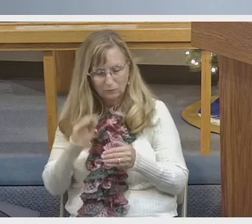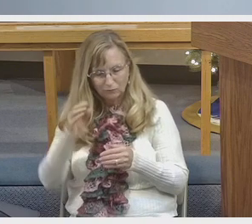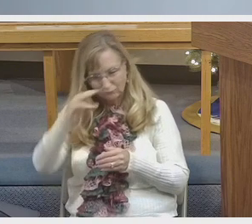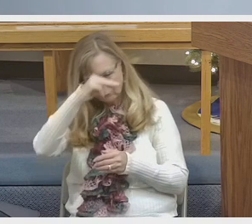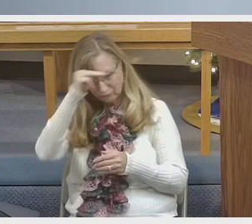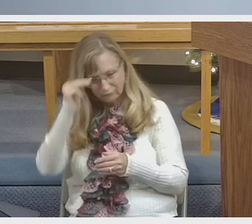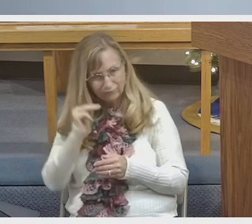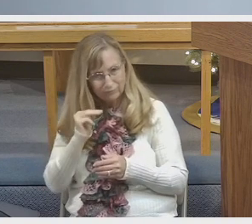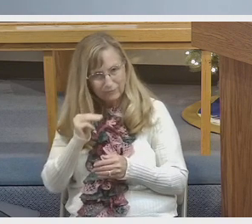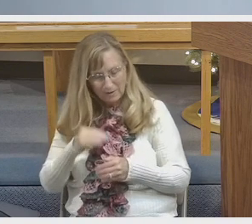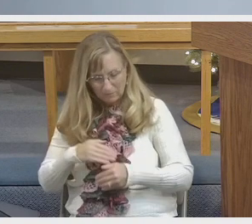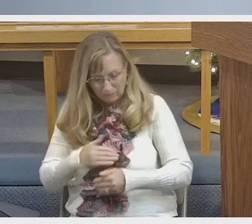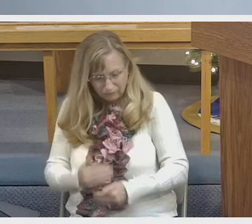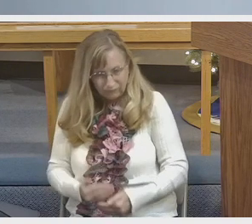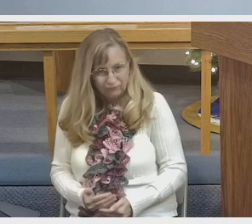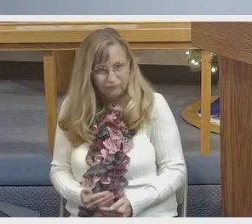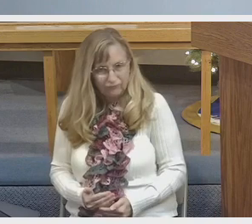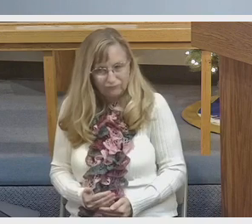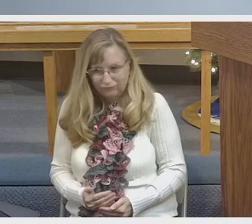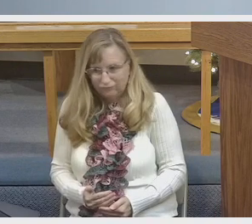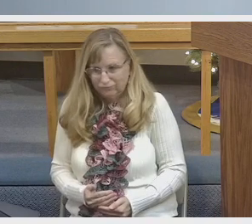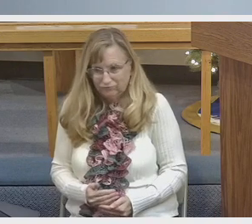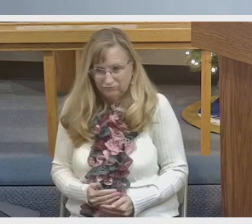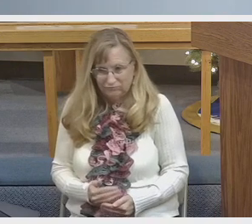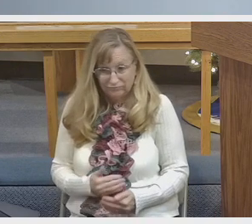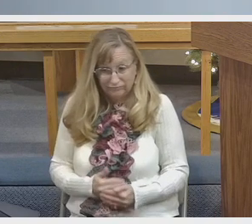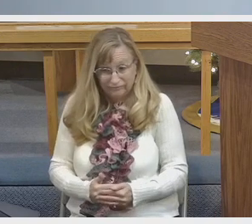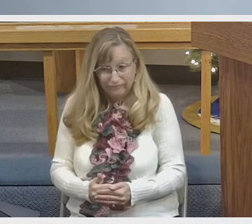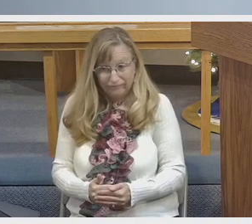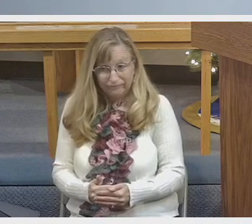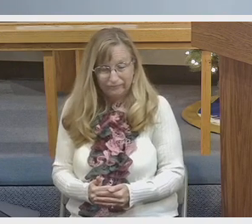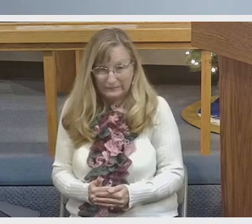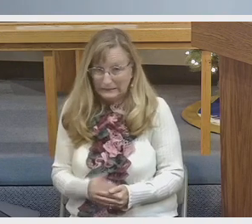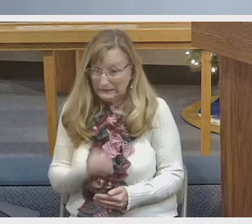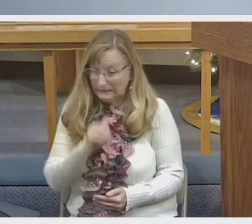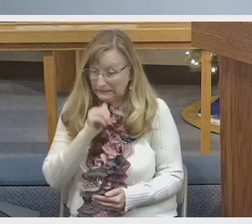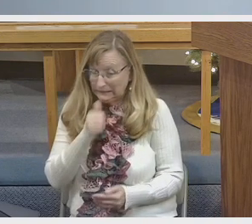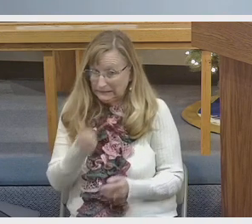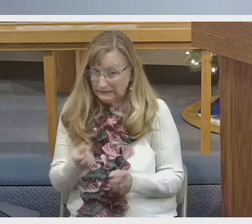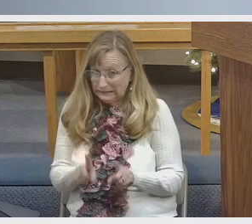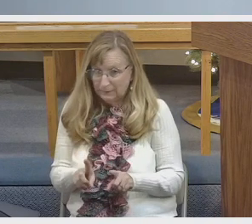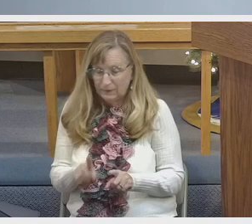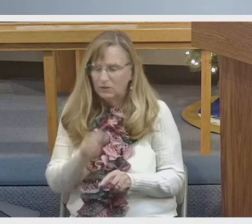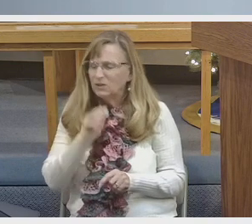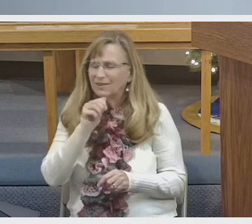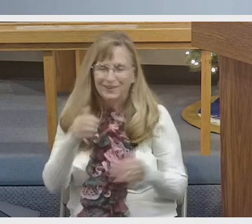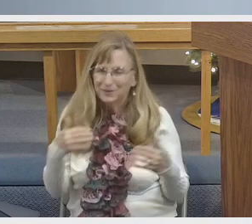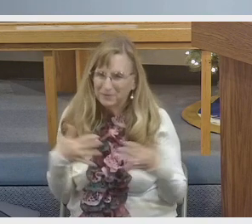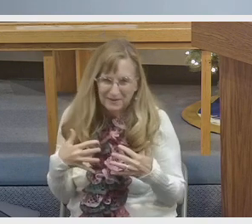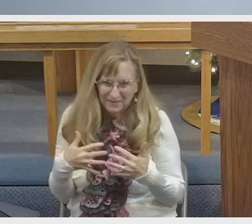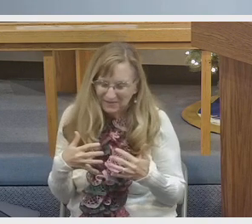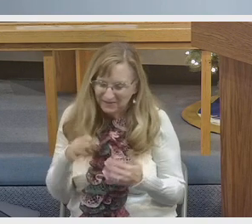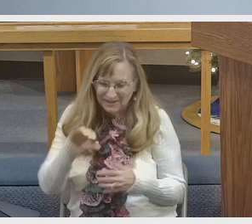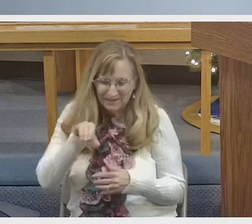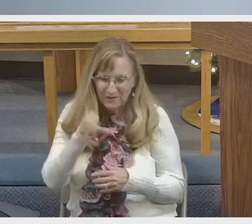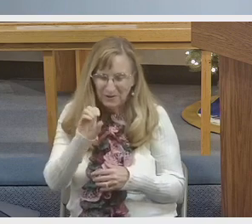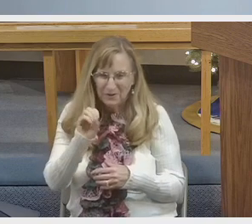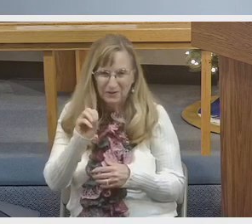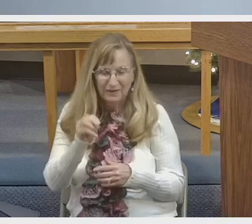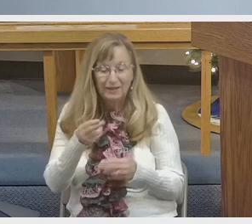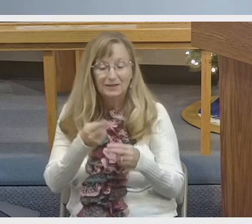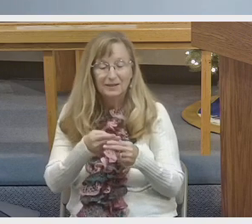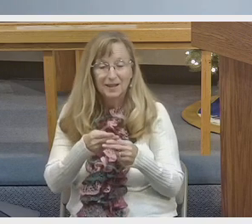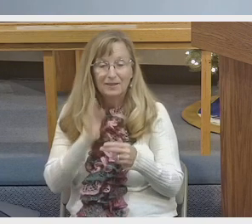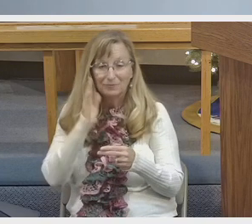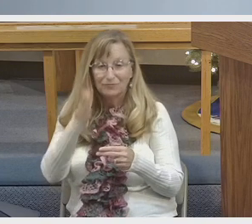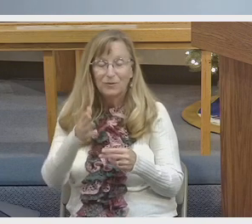And this didn't happen the way it usually happens. Don't be afraid, Joseph. His name will be